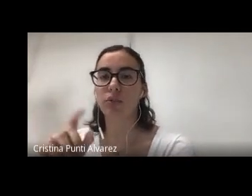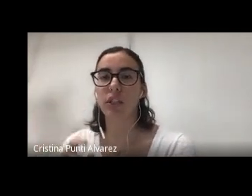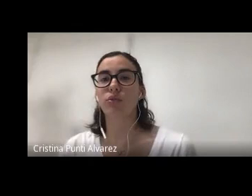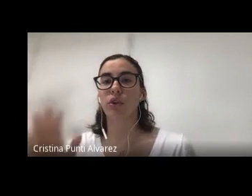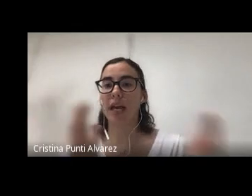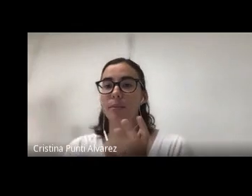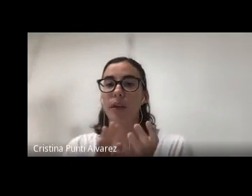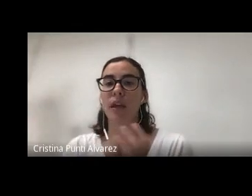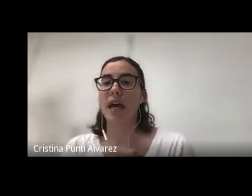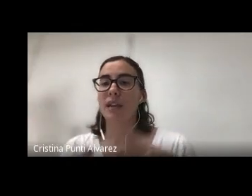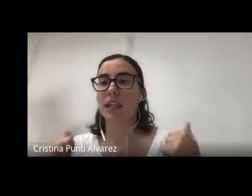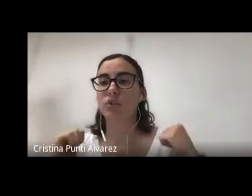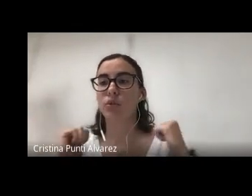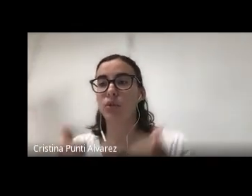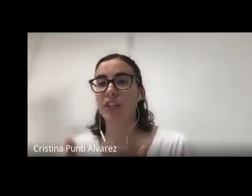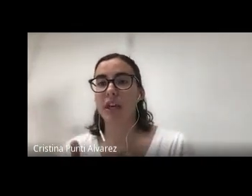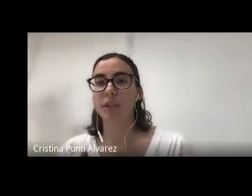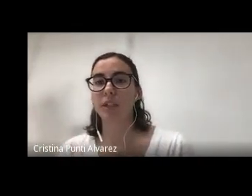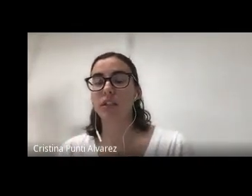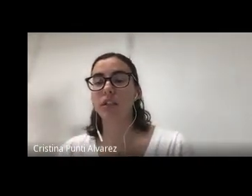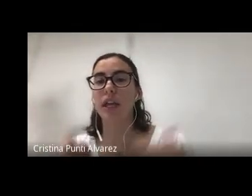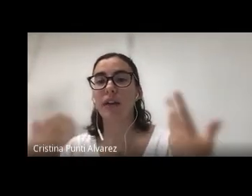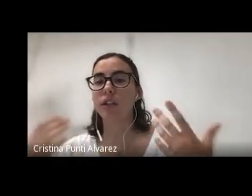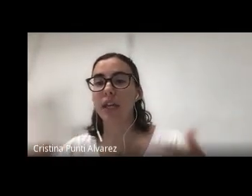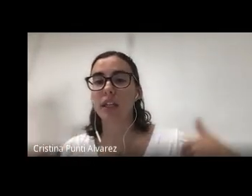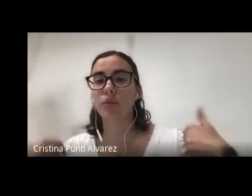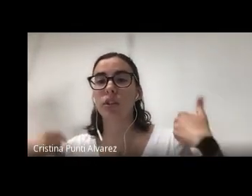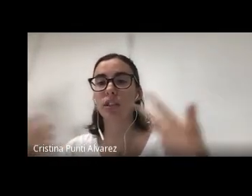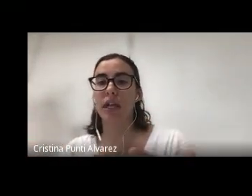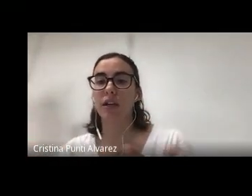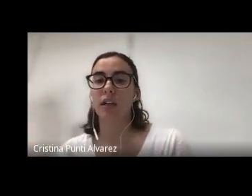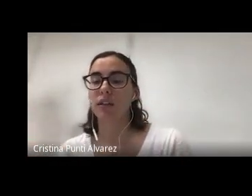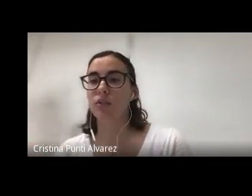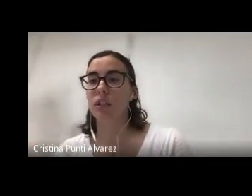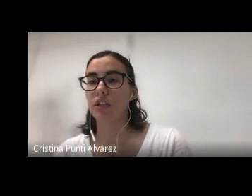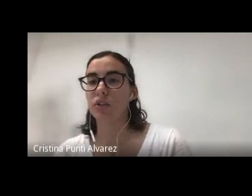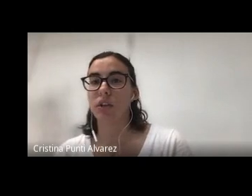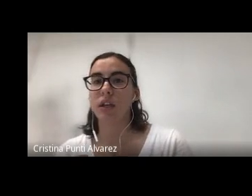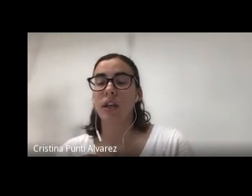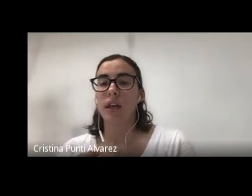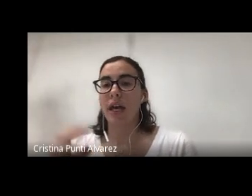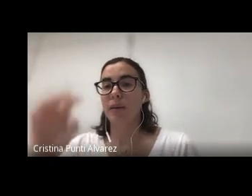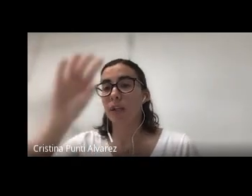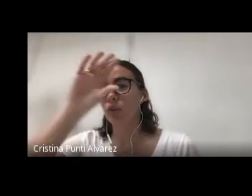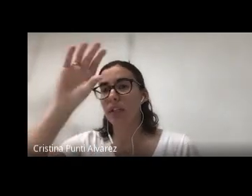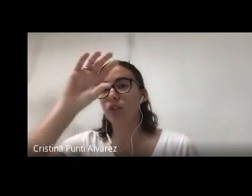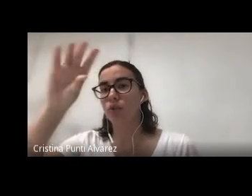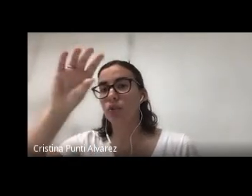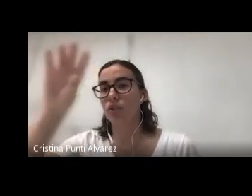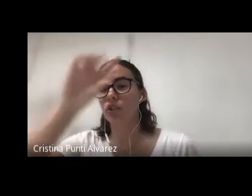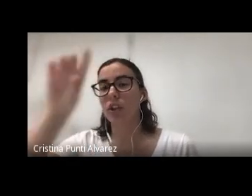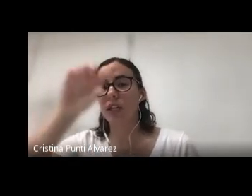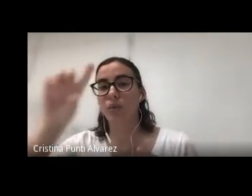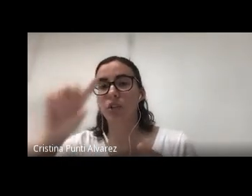on the screen to clap, and then to do the thumbs up gesture. And after that, they would start the translation.